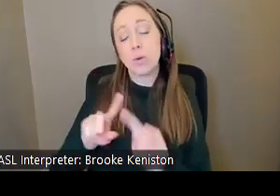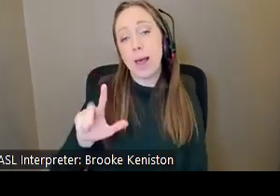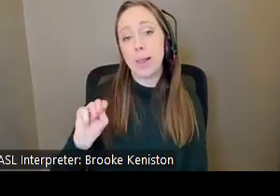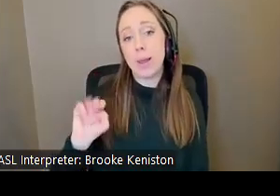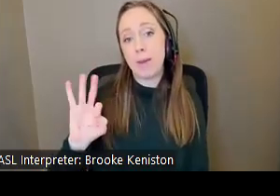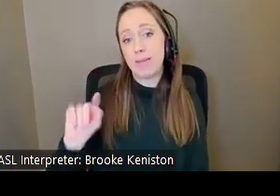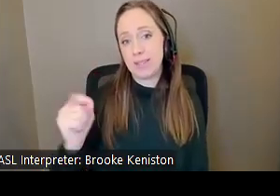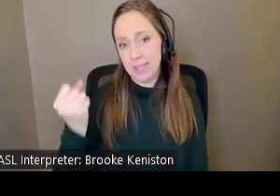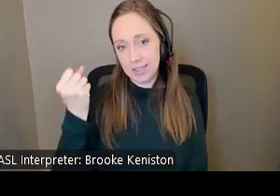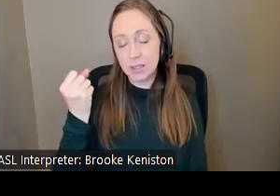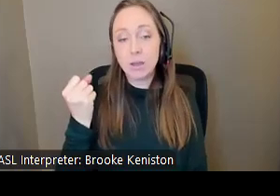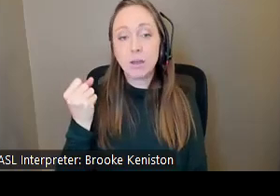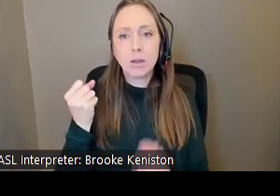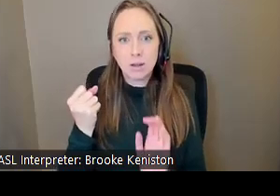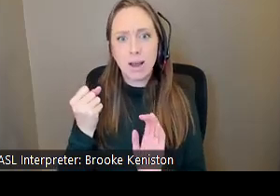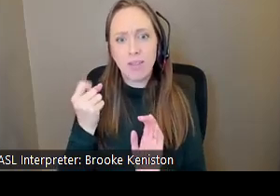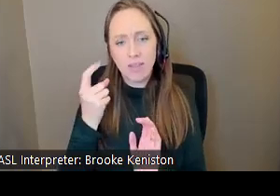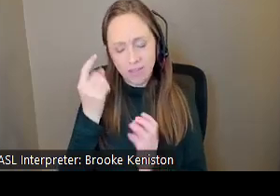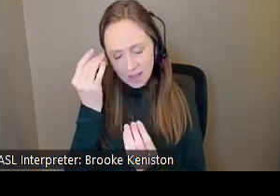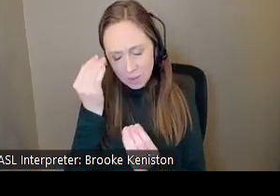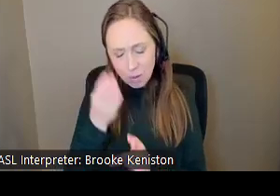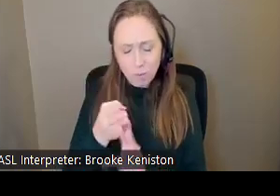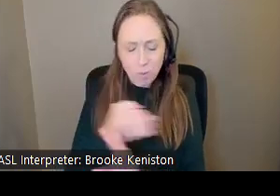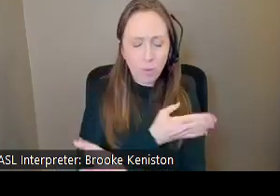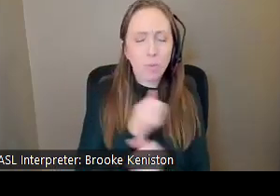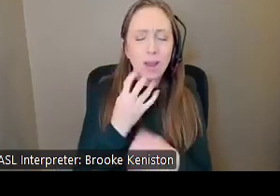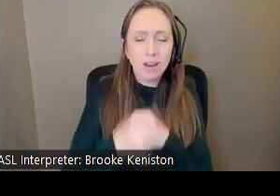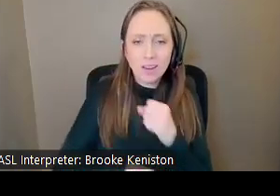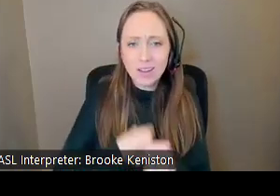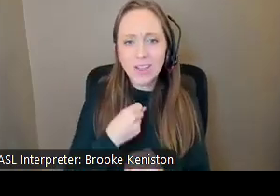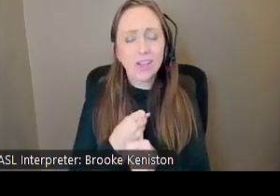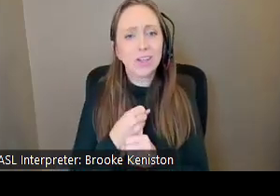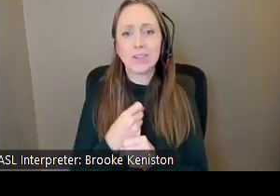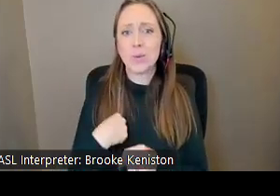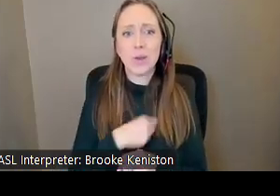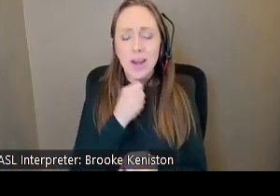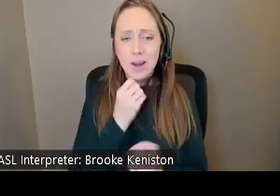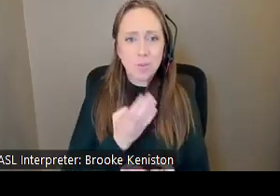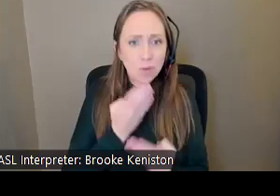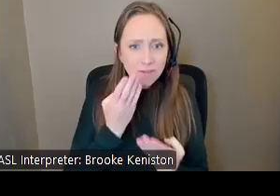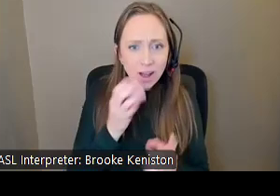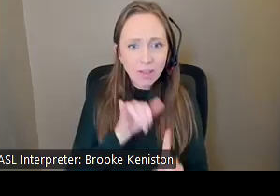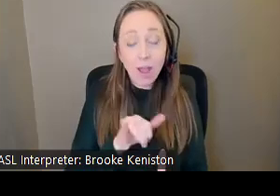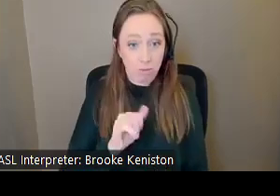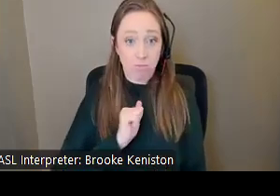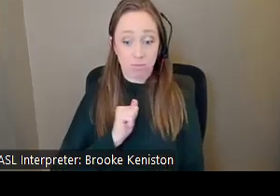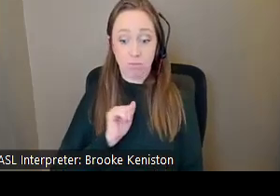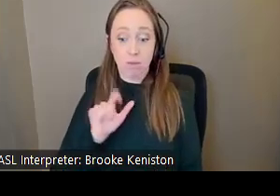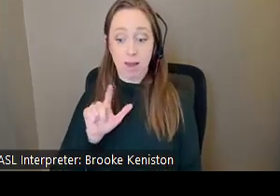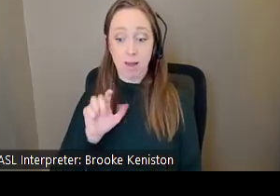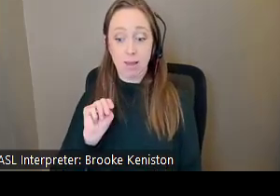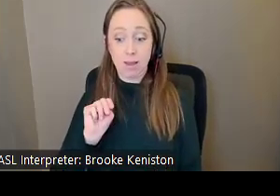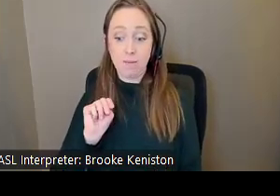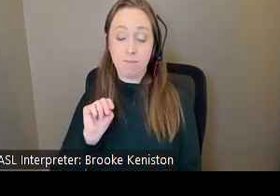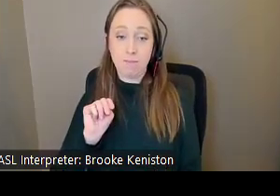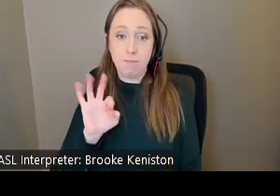two professions in being able to be an equitable partner in healthcare change. Because I'm an LMFT. When I got to my system,